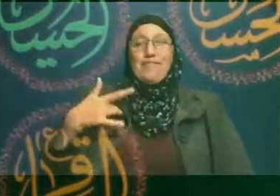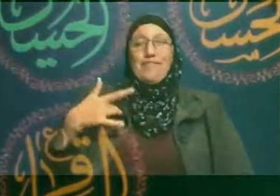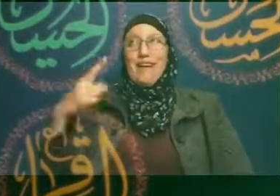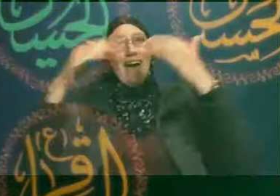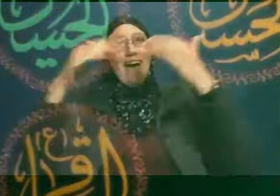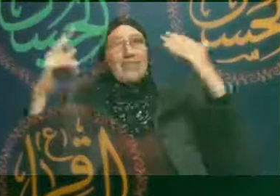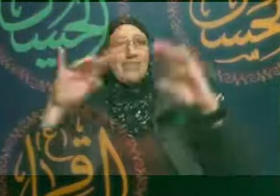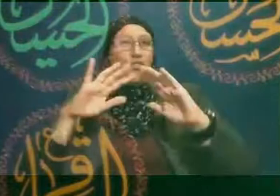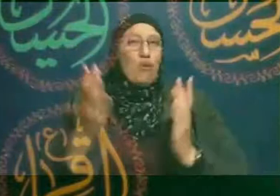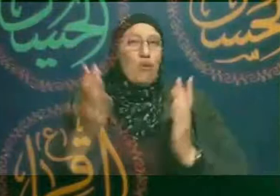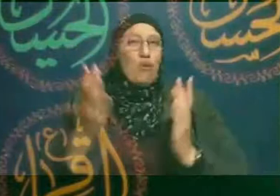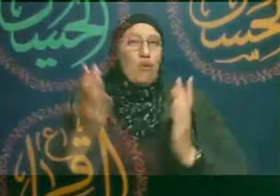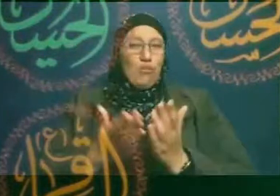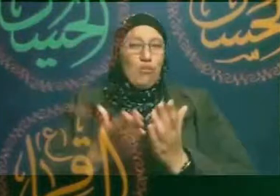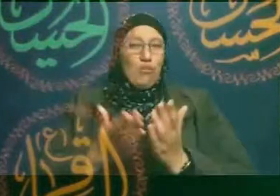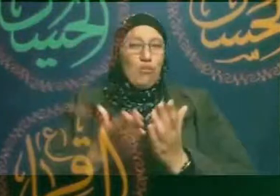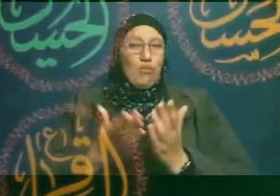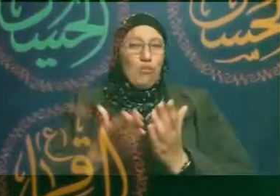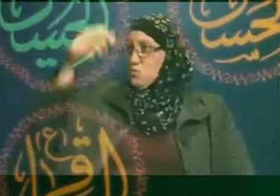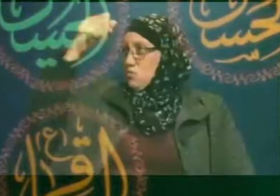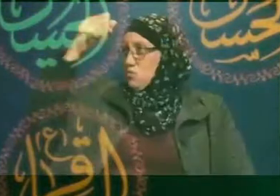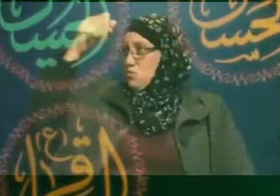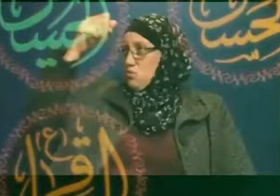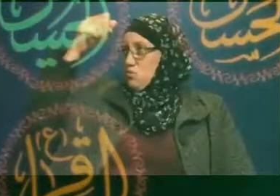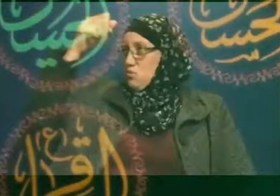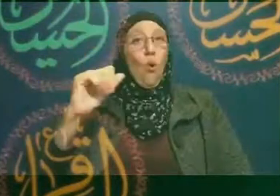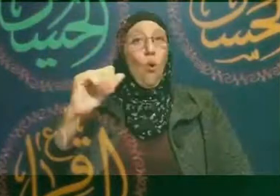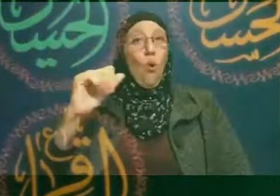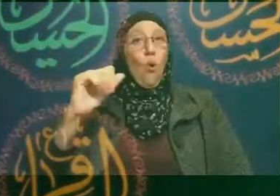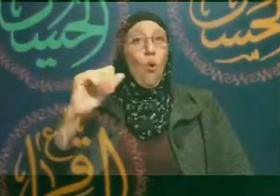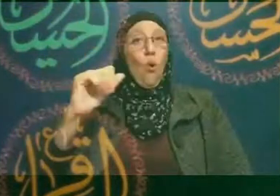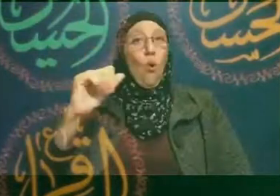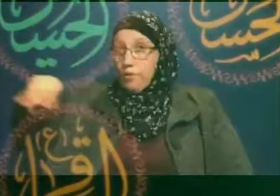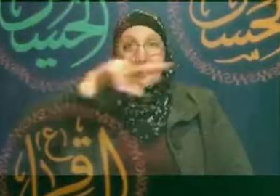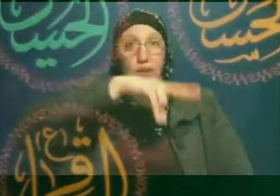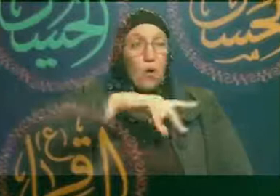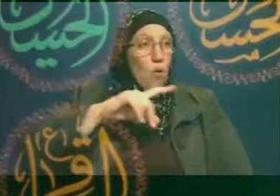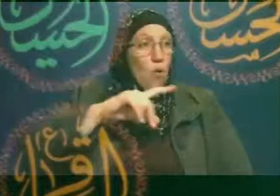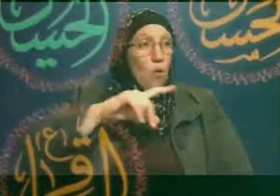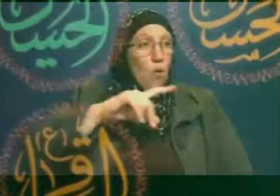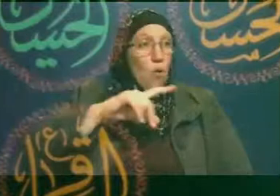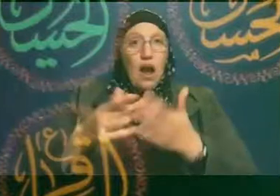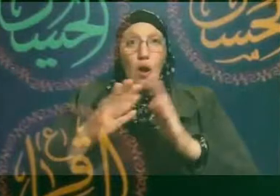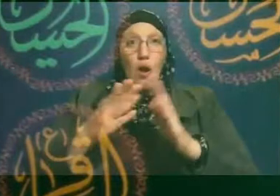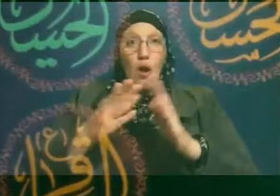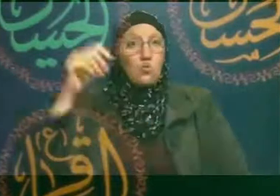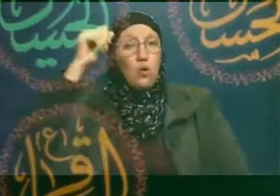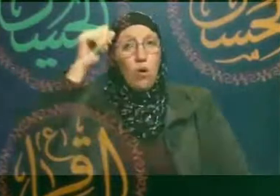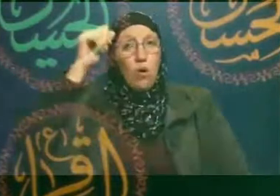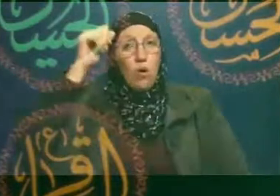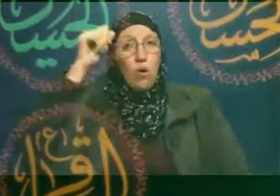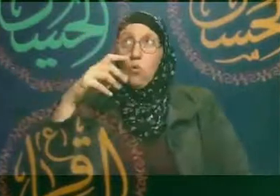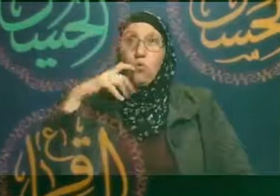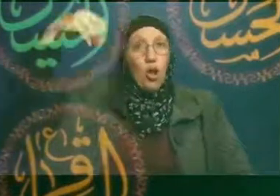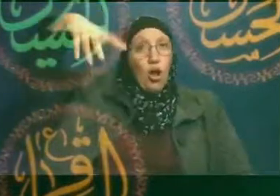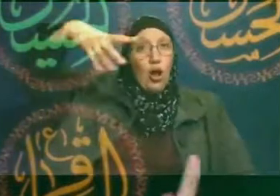to know the objects of this room, the question is that, are you going to turn the light on to know the objects around, or through